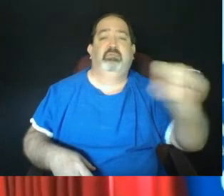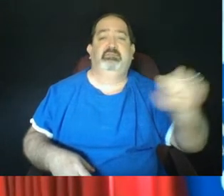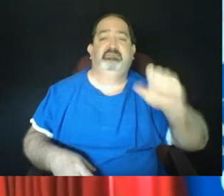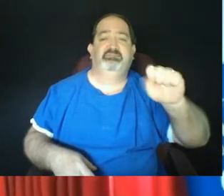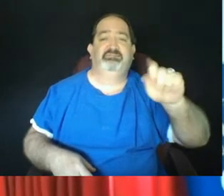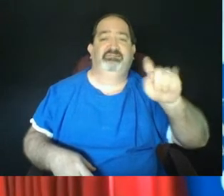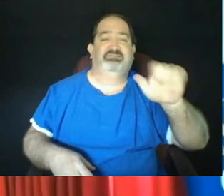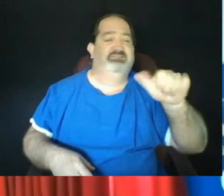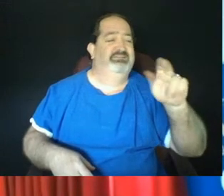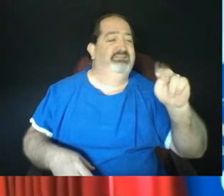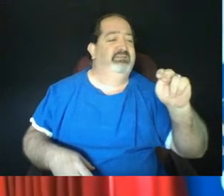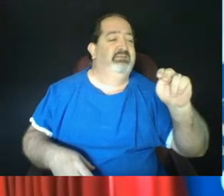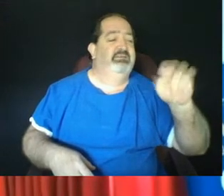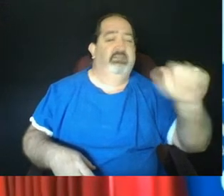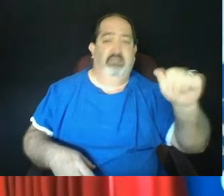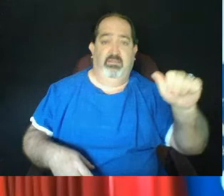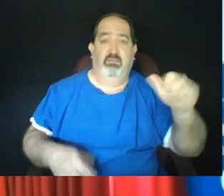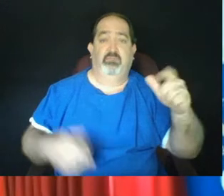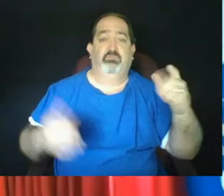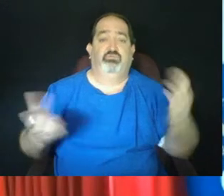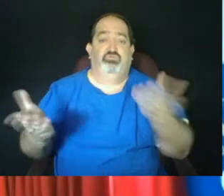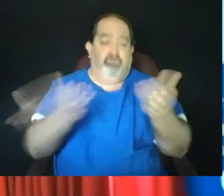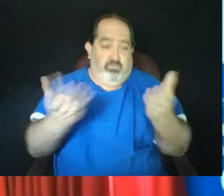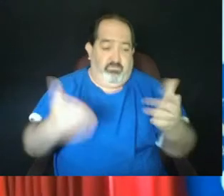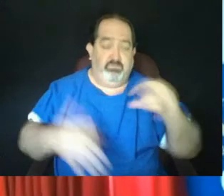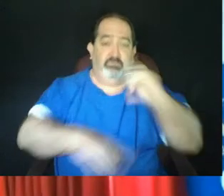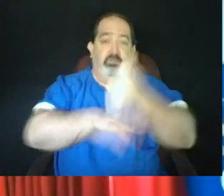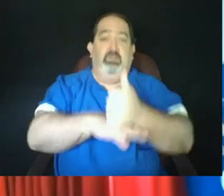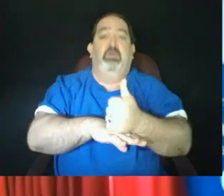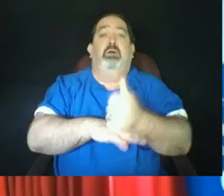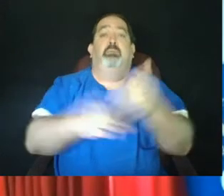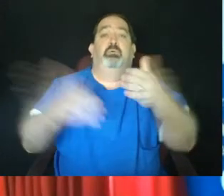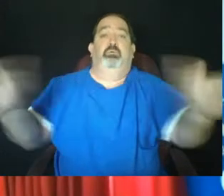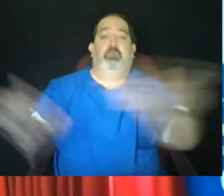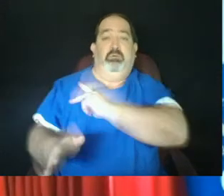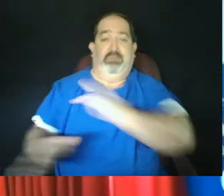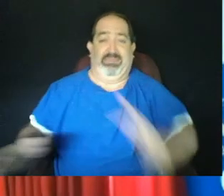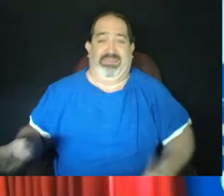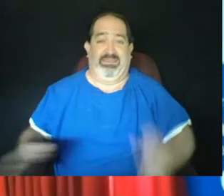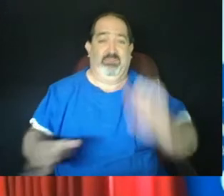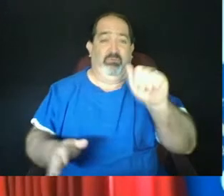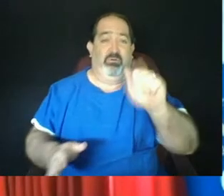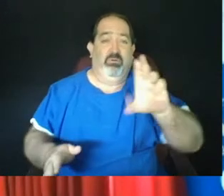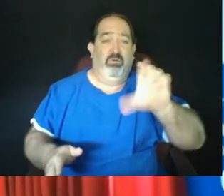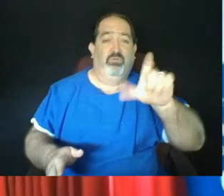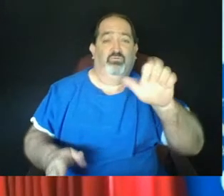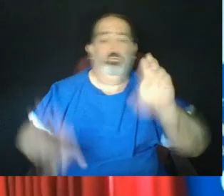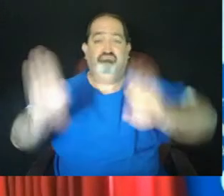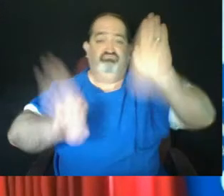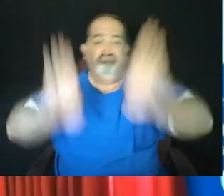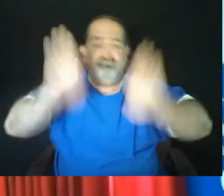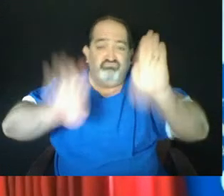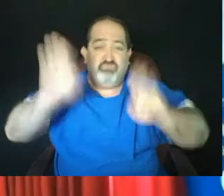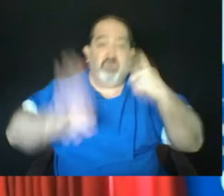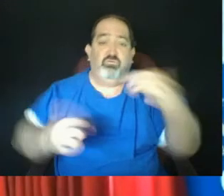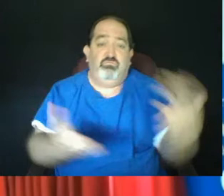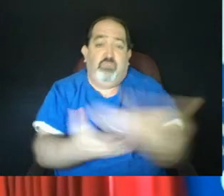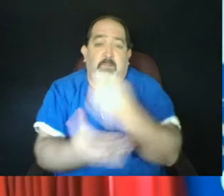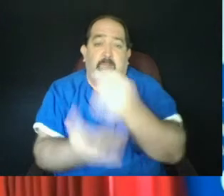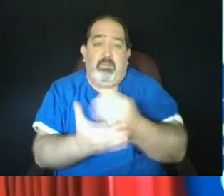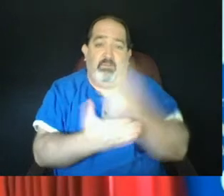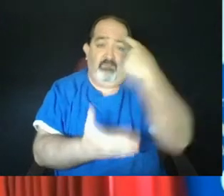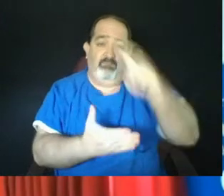service to run a kingdom-wide auction for us to help raise money for our